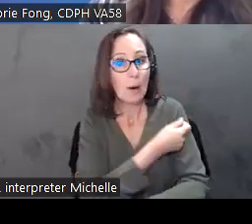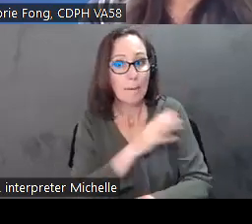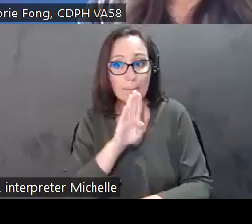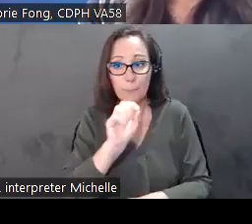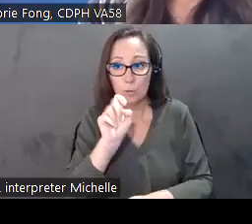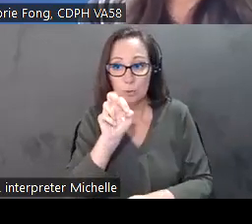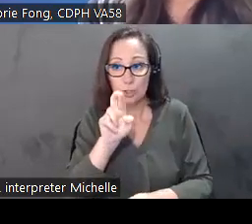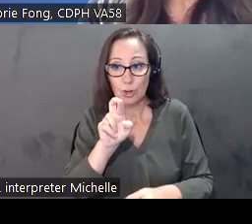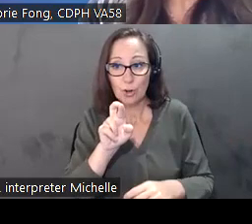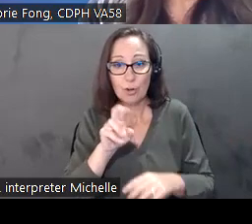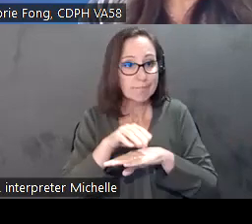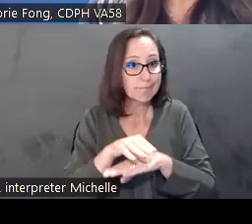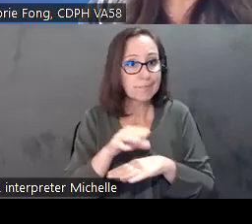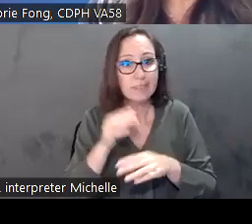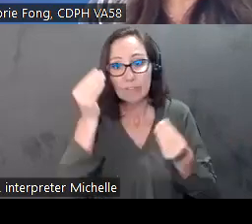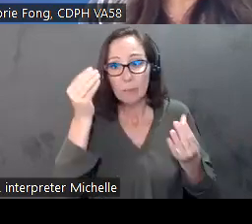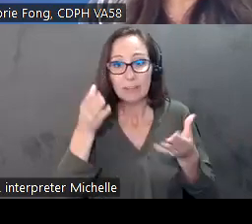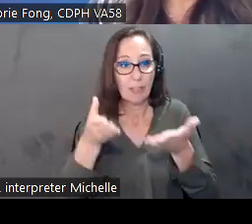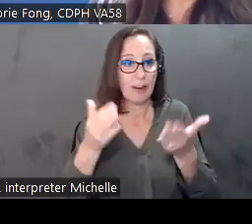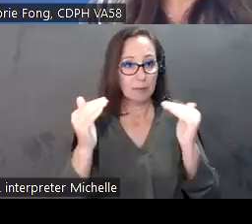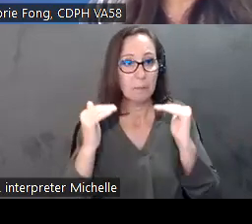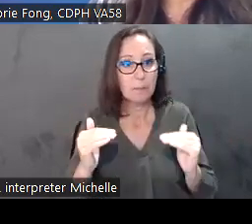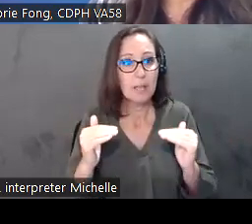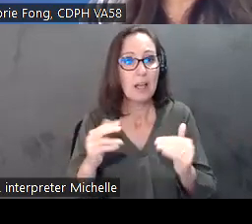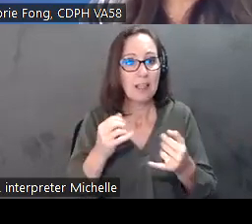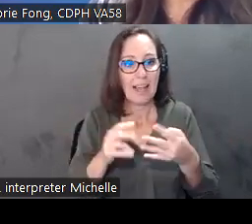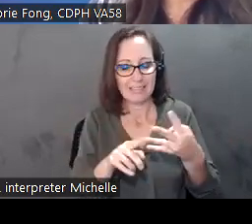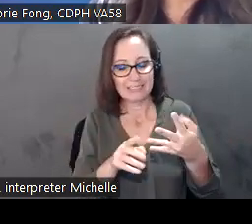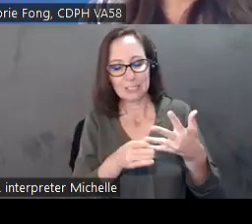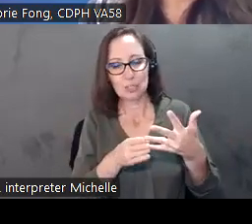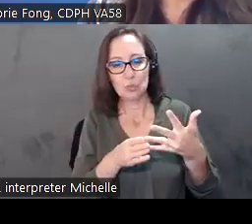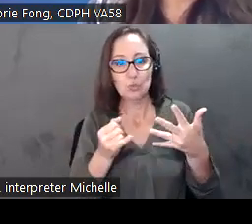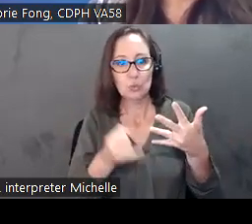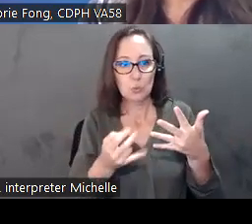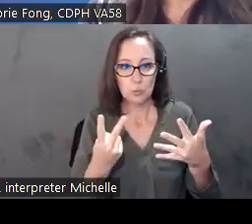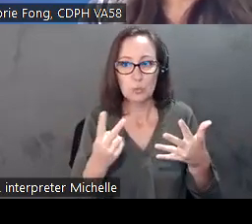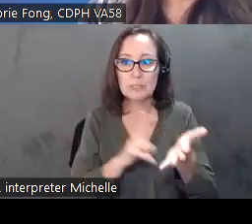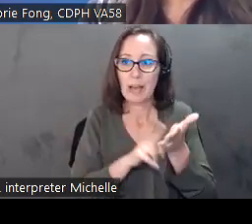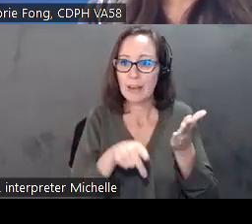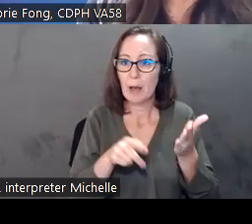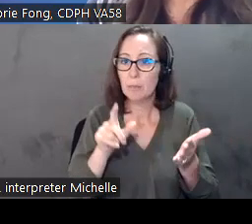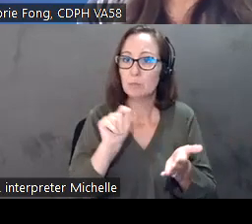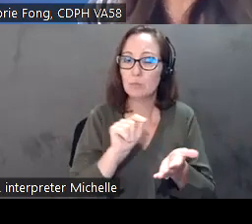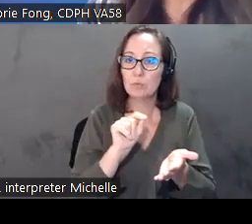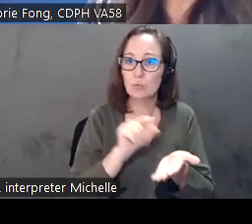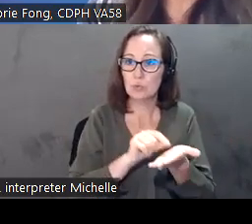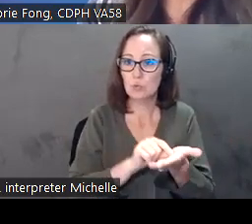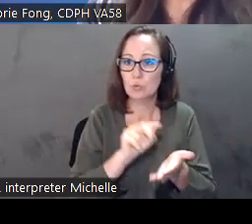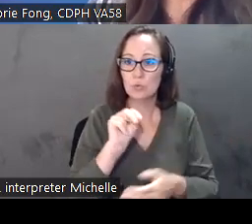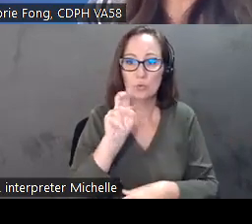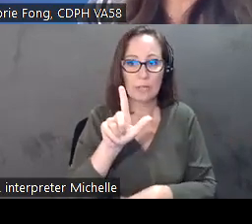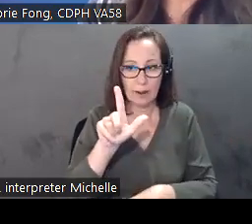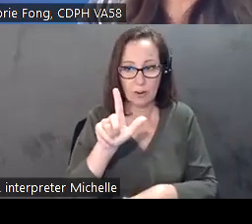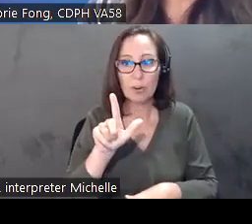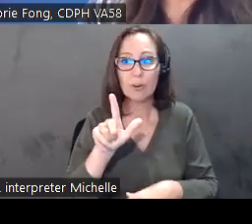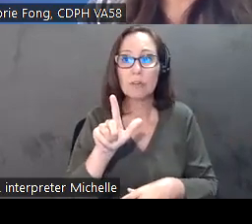there. And then the last two links are signups for two of our newsletters that come out. The